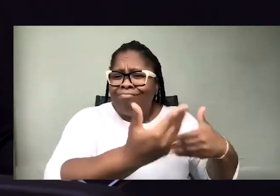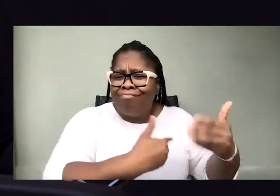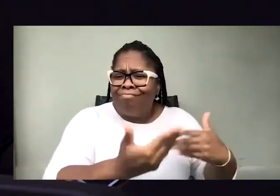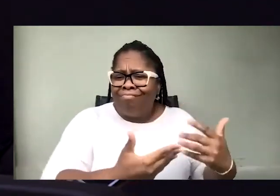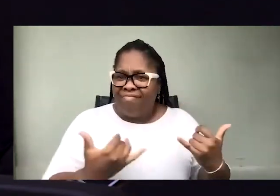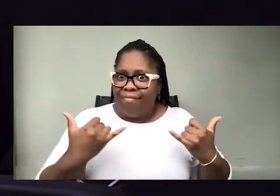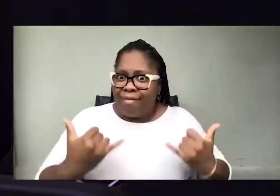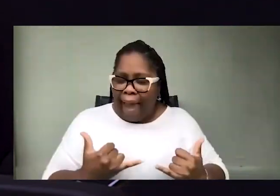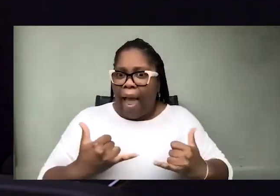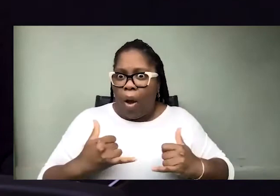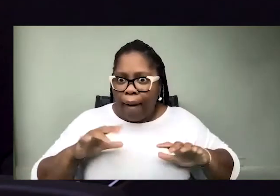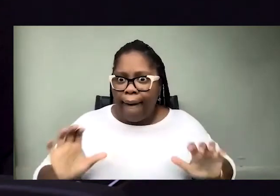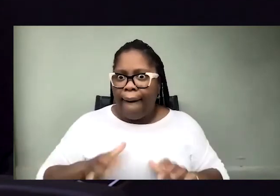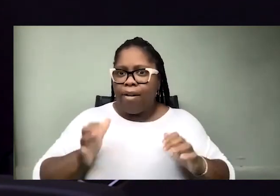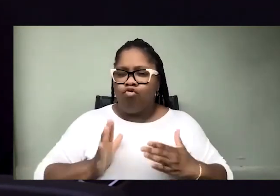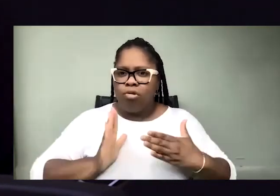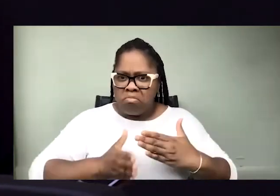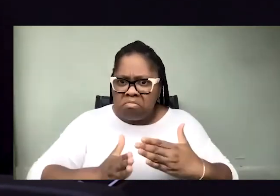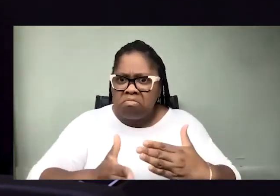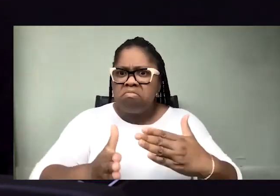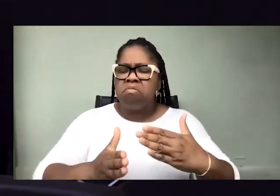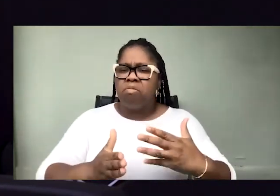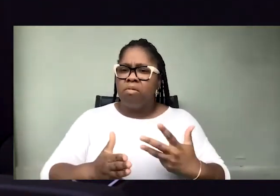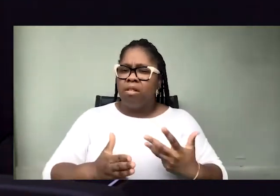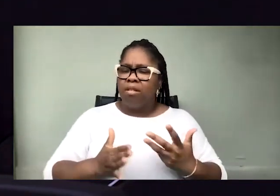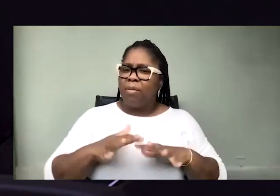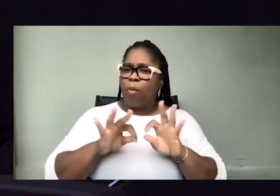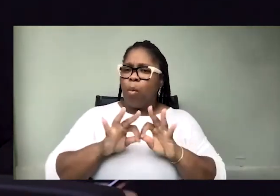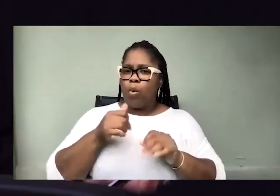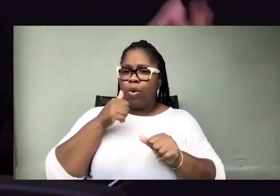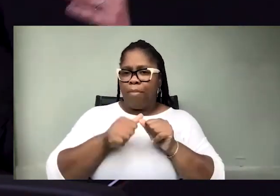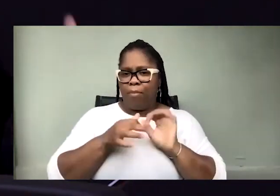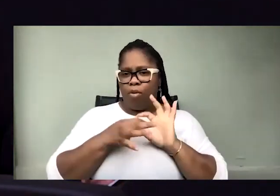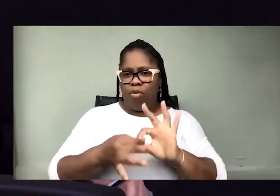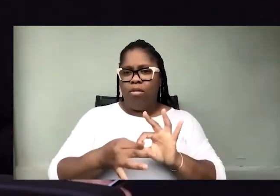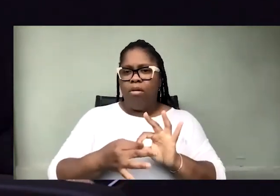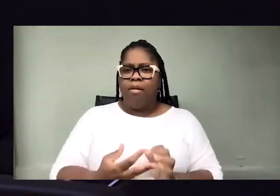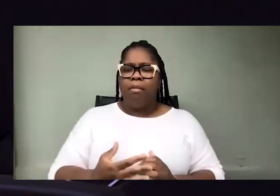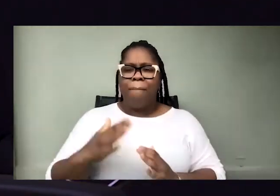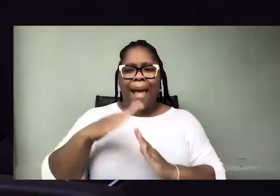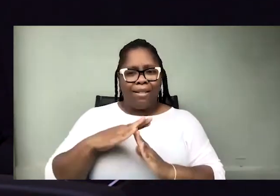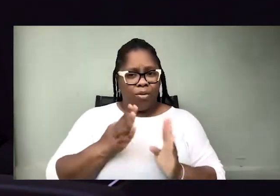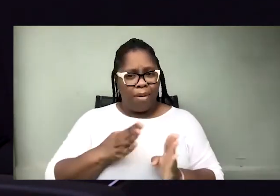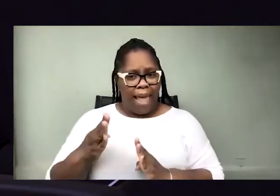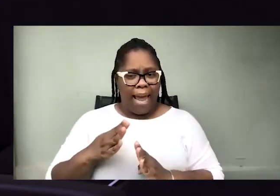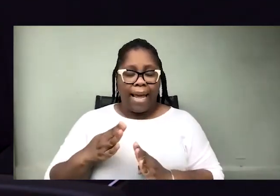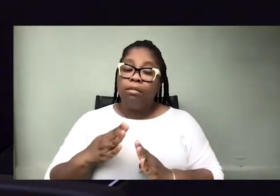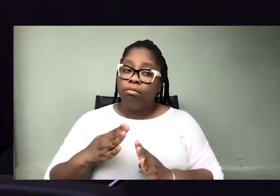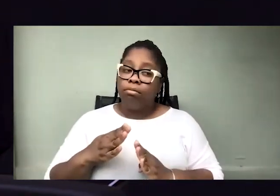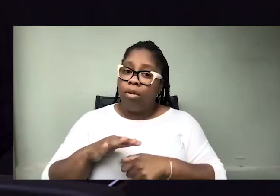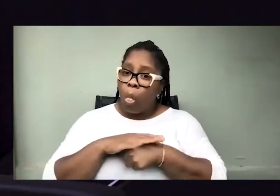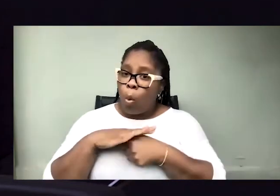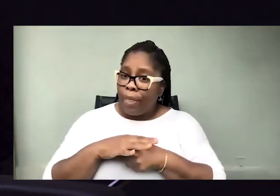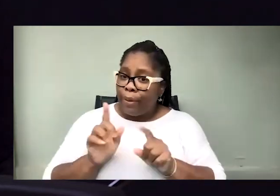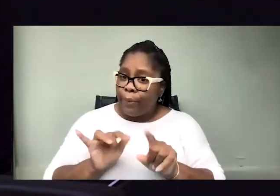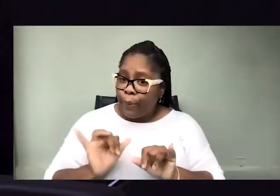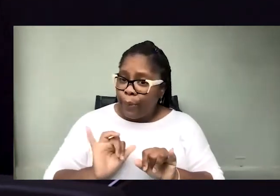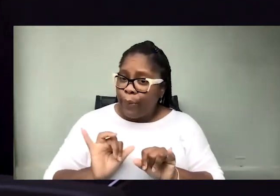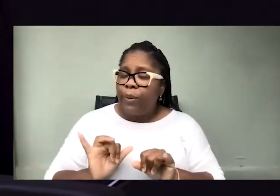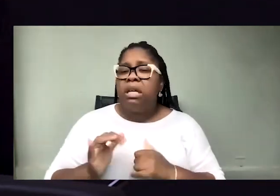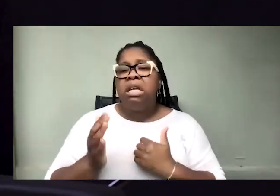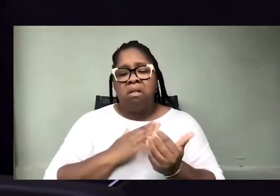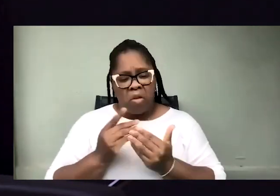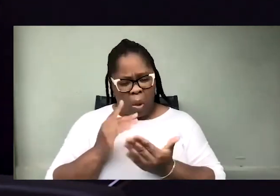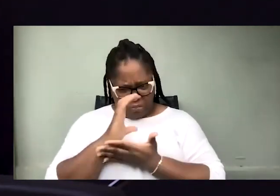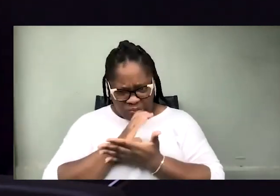like action. And I think that's what we need to remember about this master plan, and even here locally, that as we start to look at this master plan, we